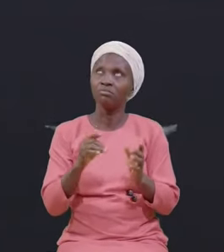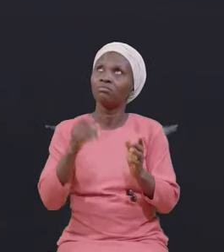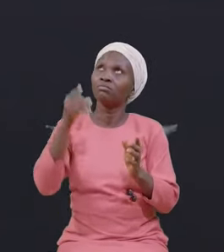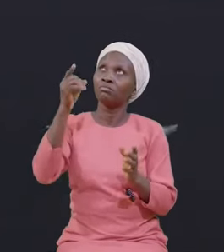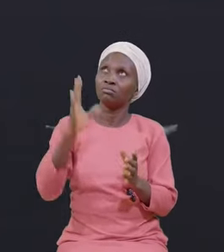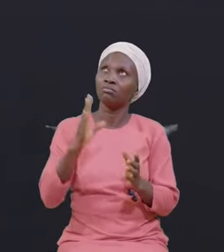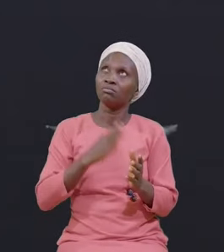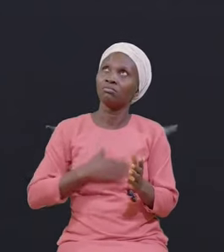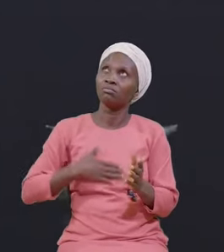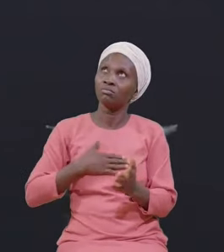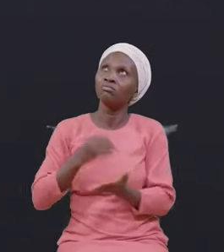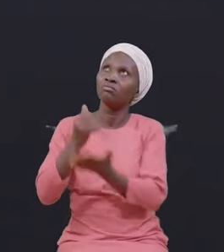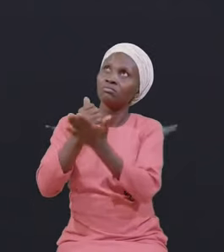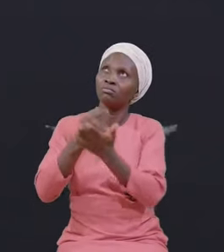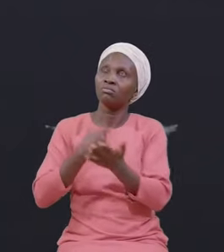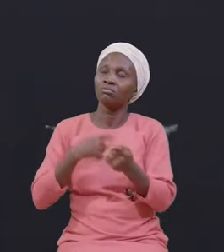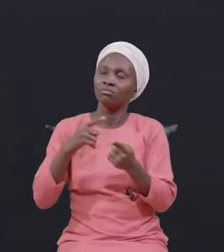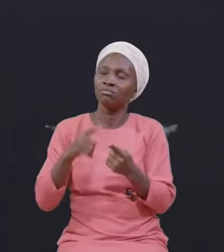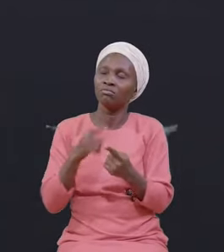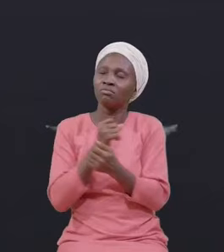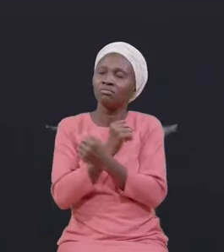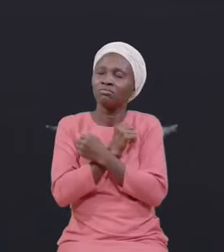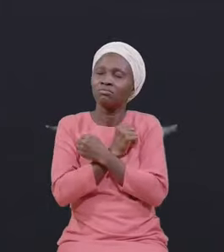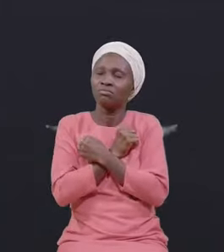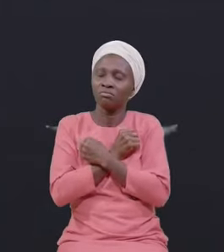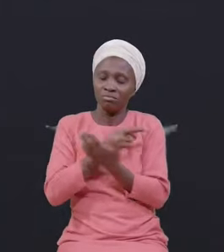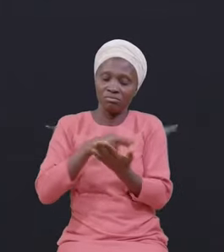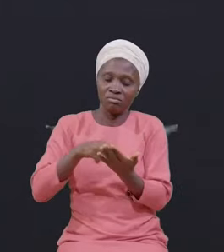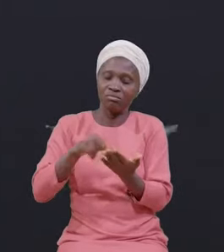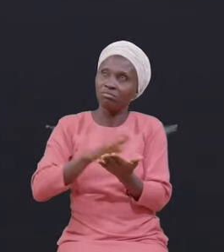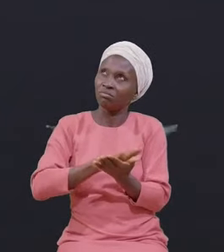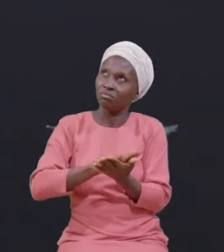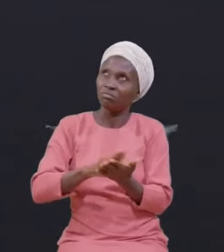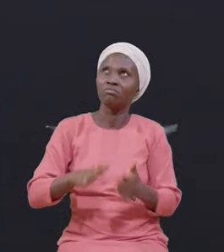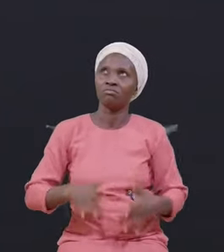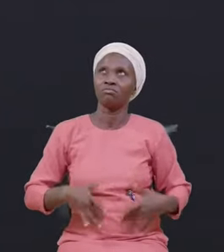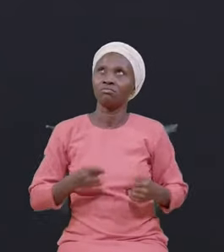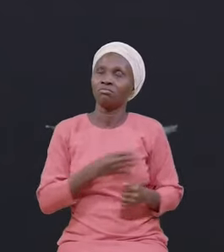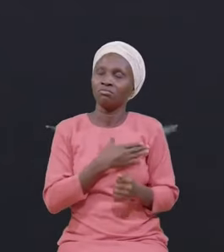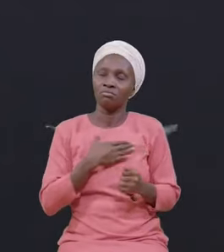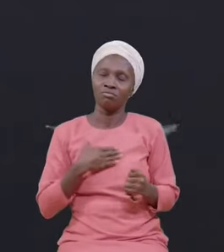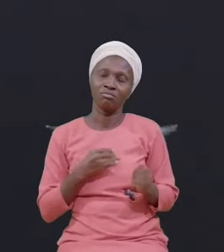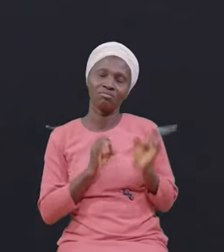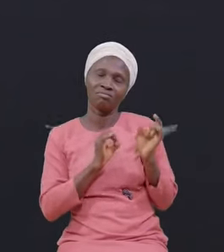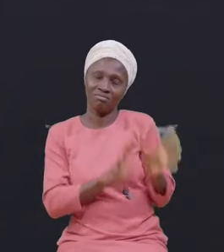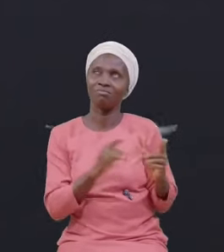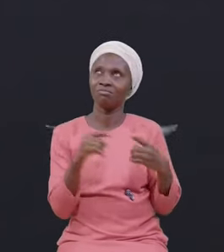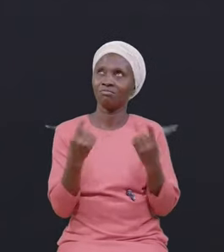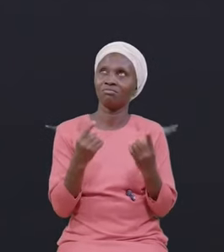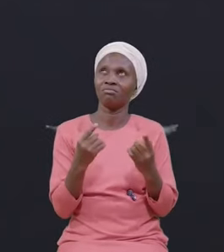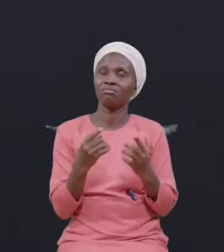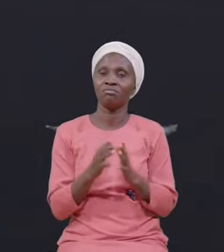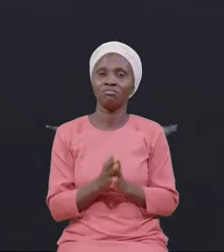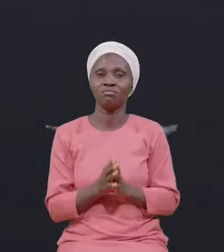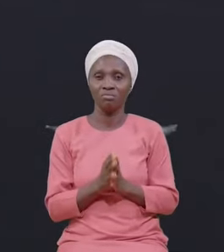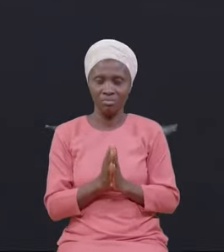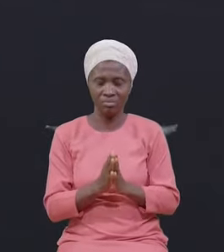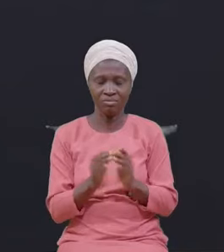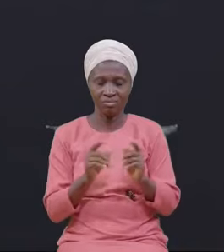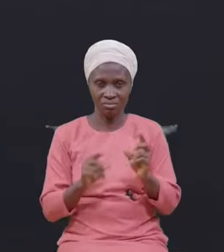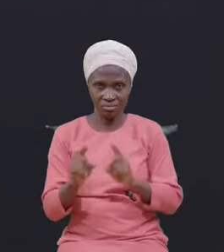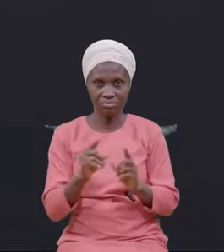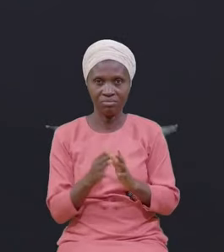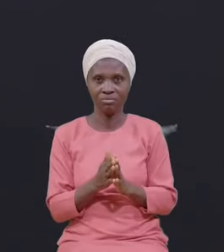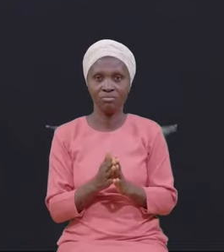hate anything called iniquity remember that Jesus is coming again but for to Rapture a